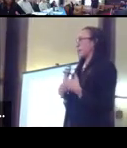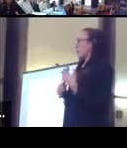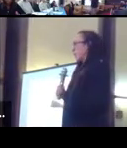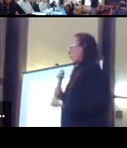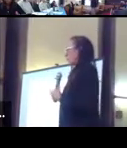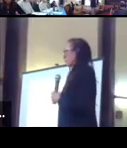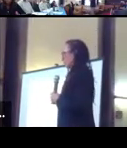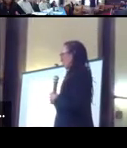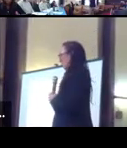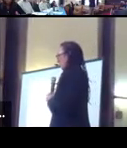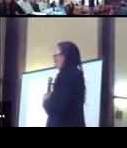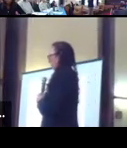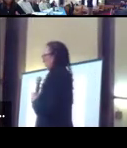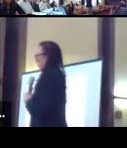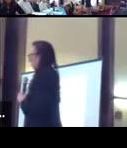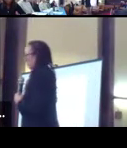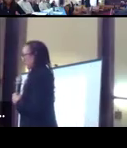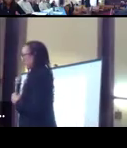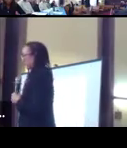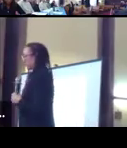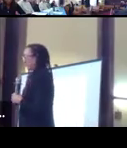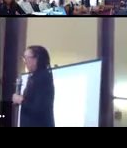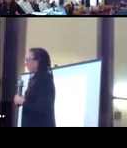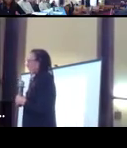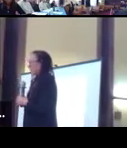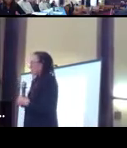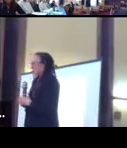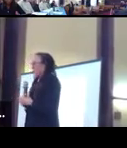to guide the community to success.